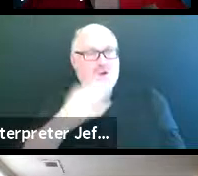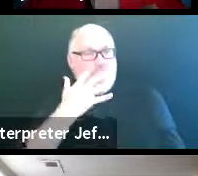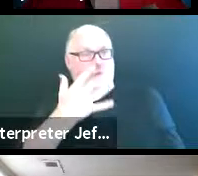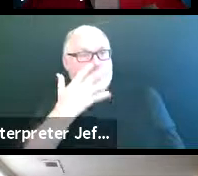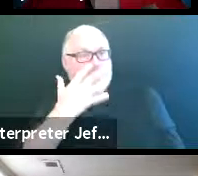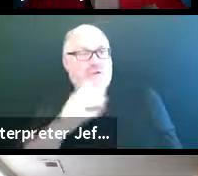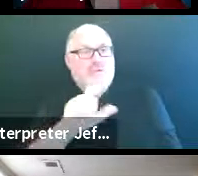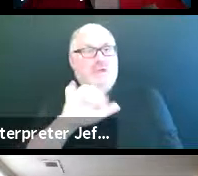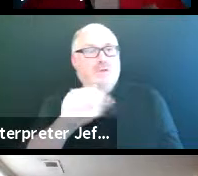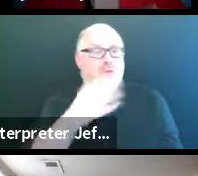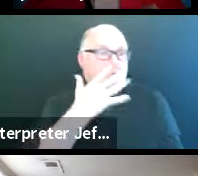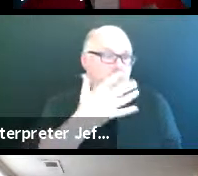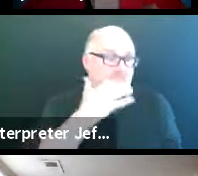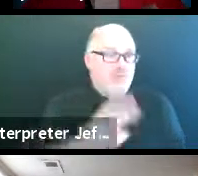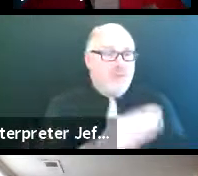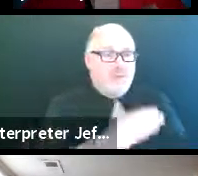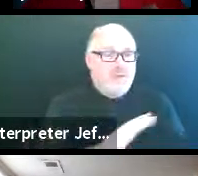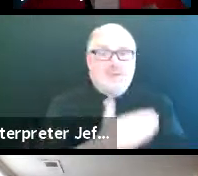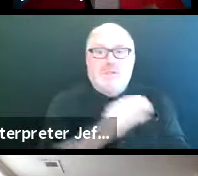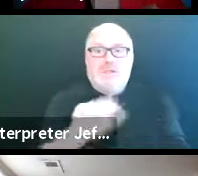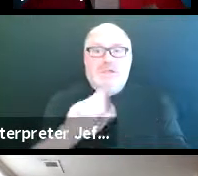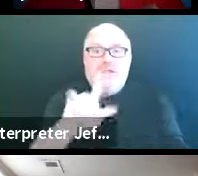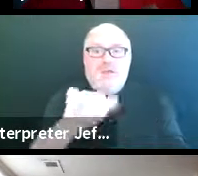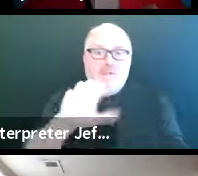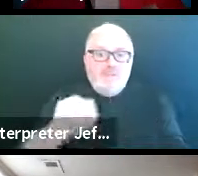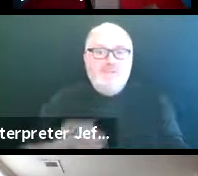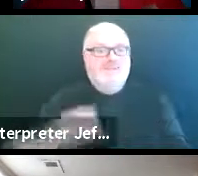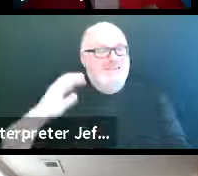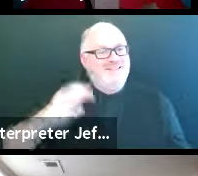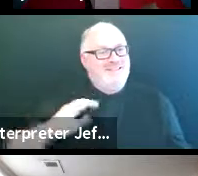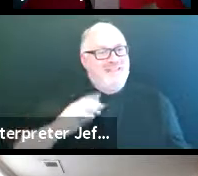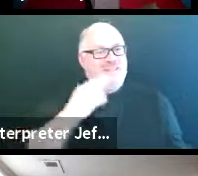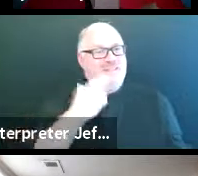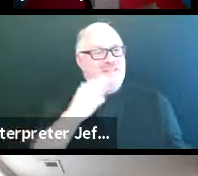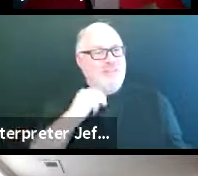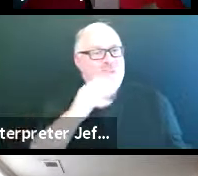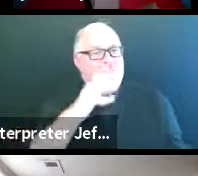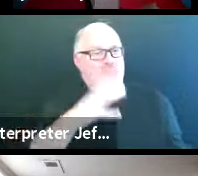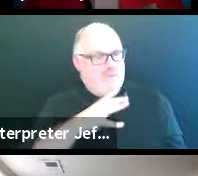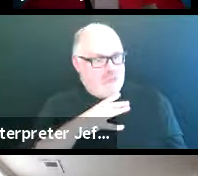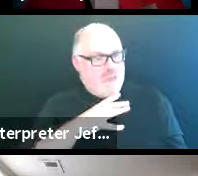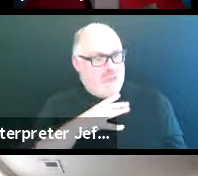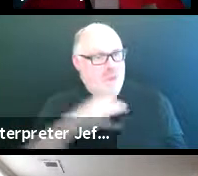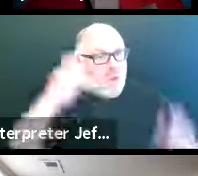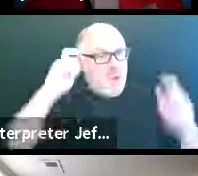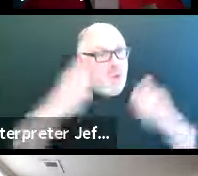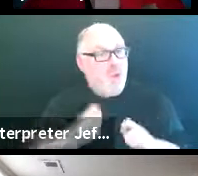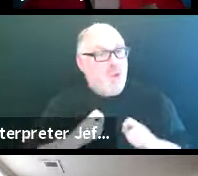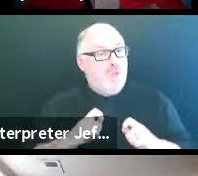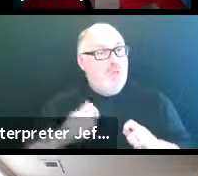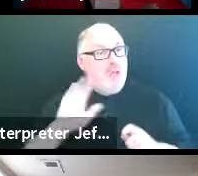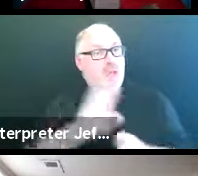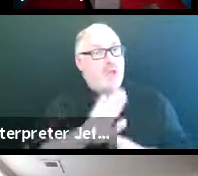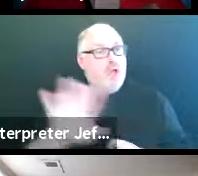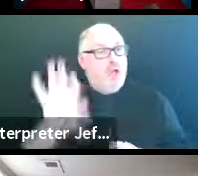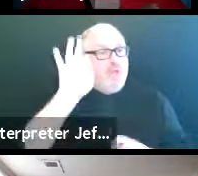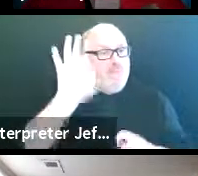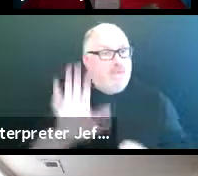Sondheim's ensemble musicals, and Mark Adamo's Little Women. She's going to be hooded by her pastor, Layli